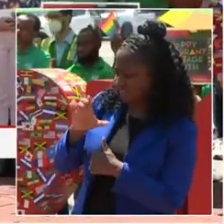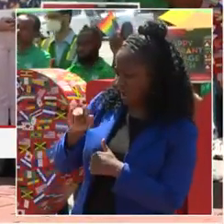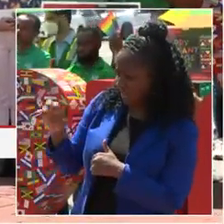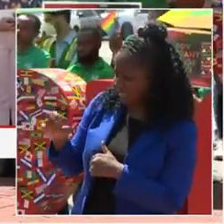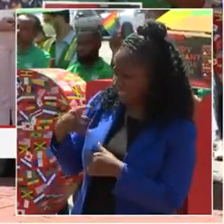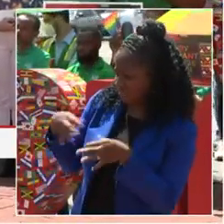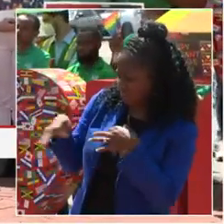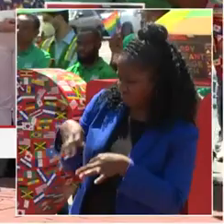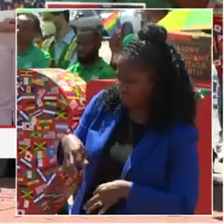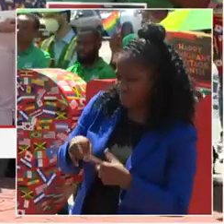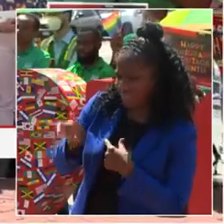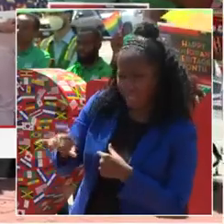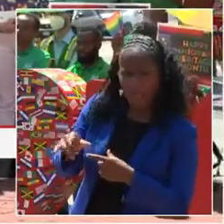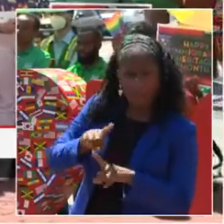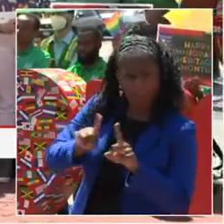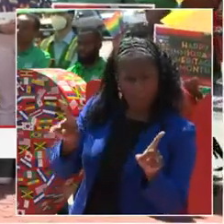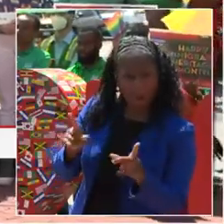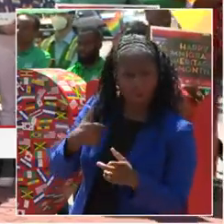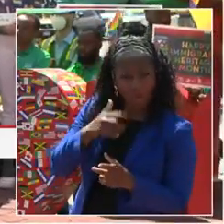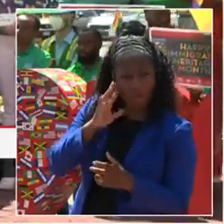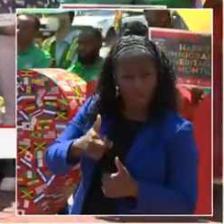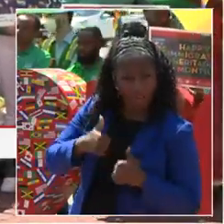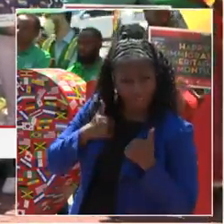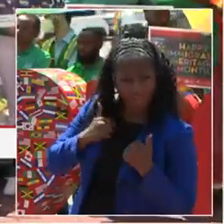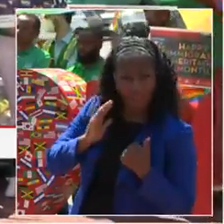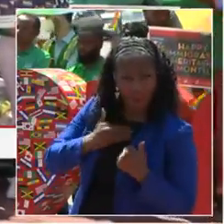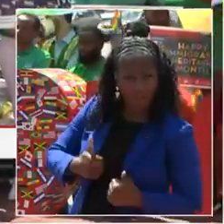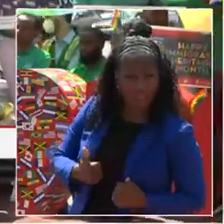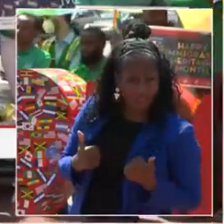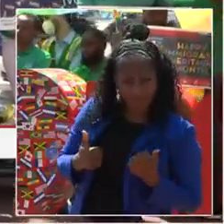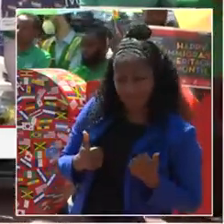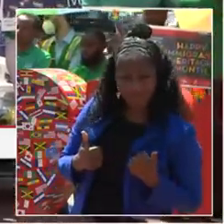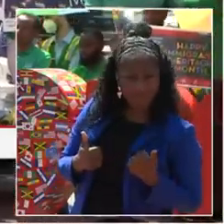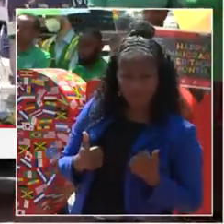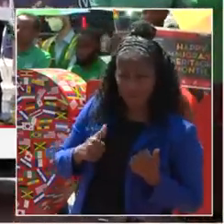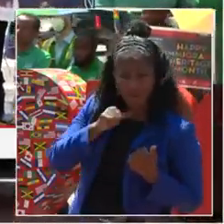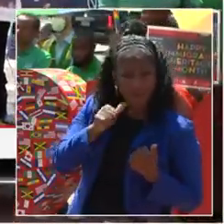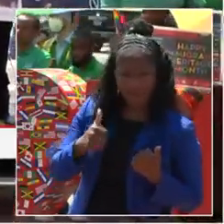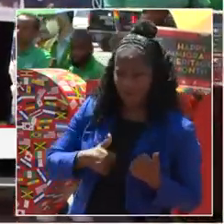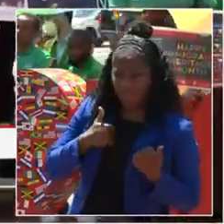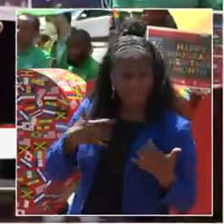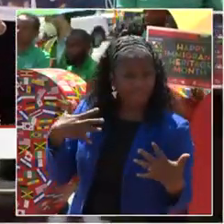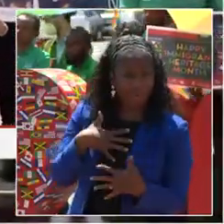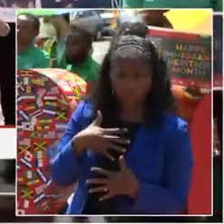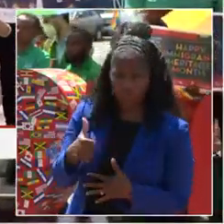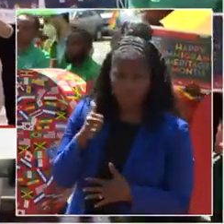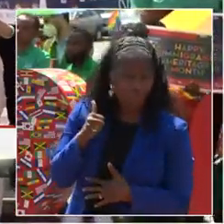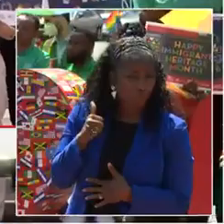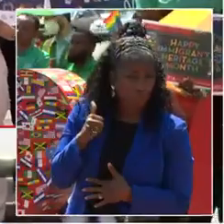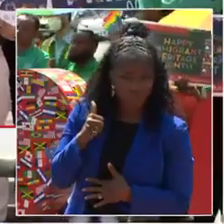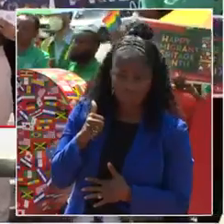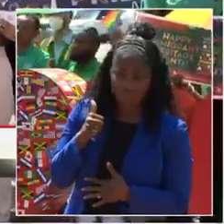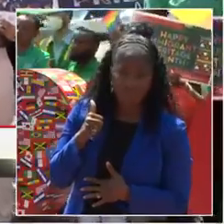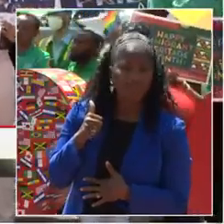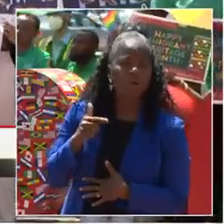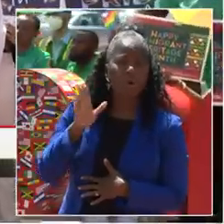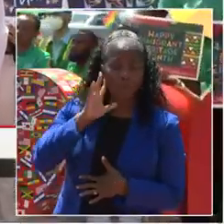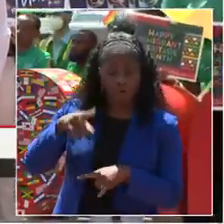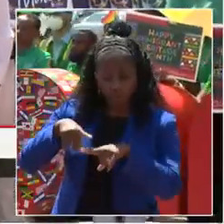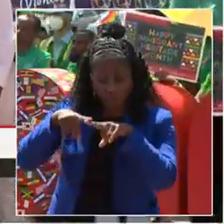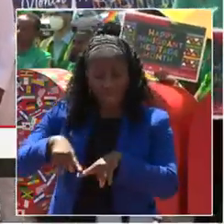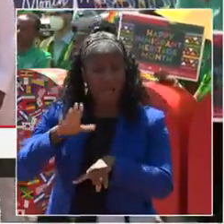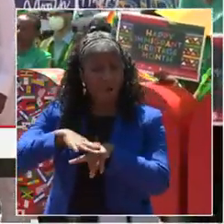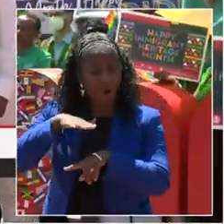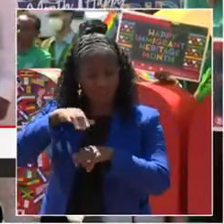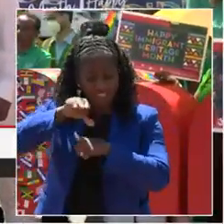course, we are going to live our lives, and we're not going to live in fear, and we're going to rely on